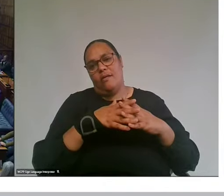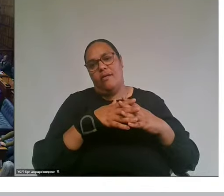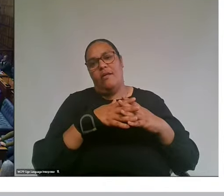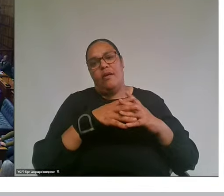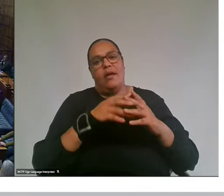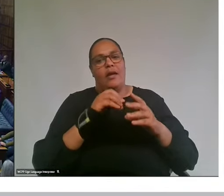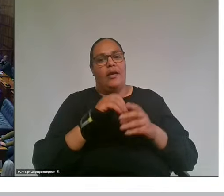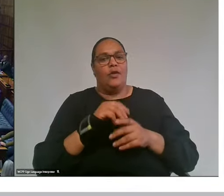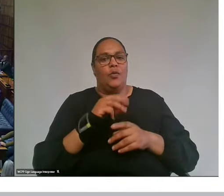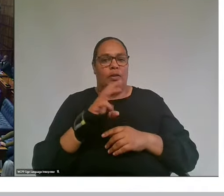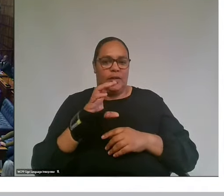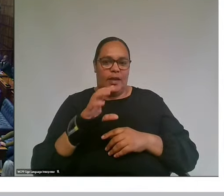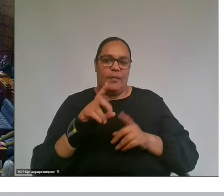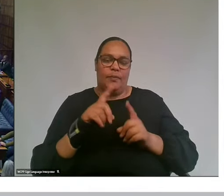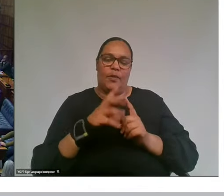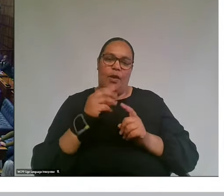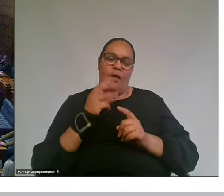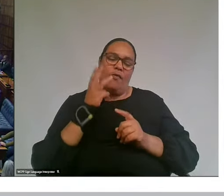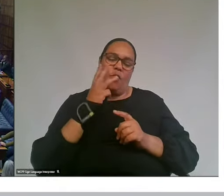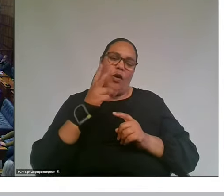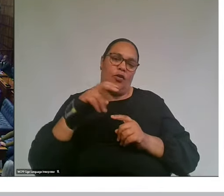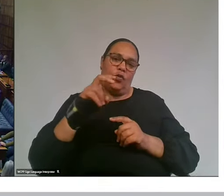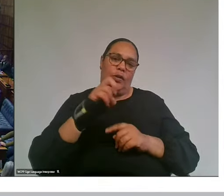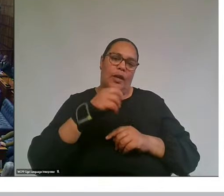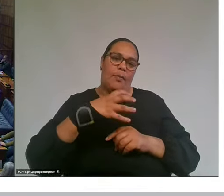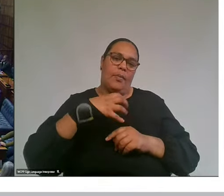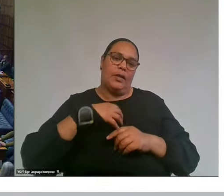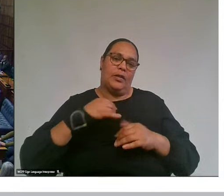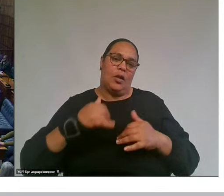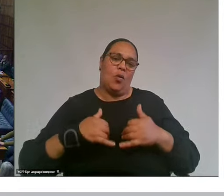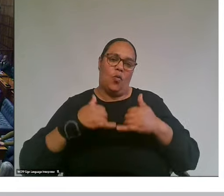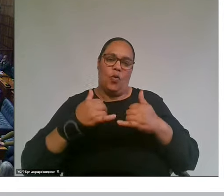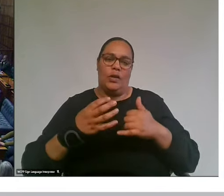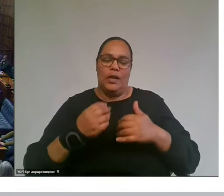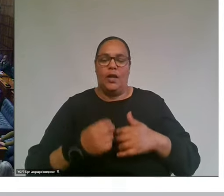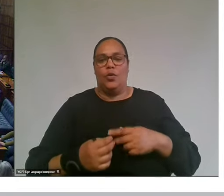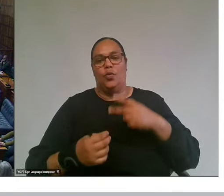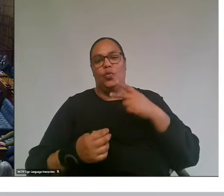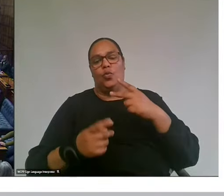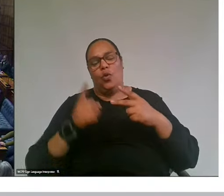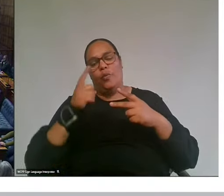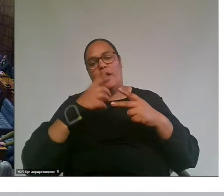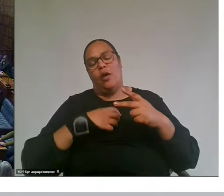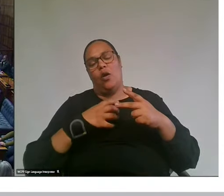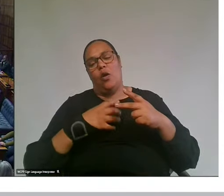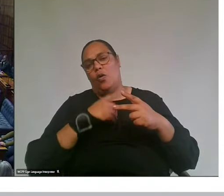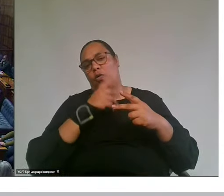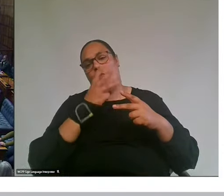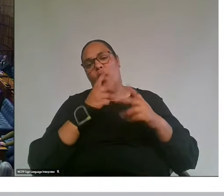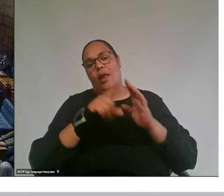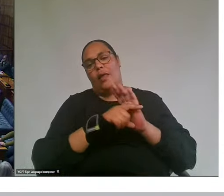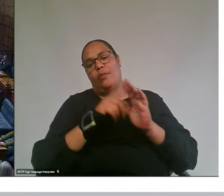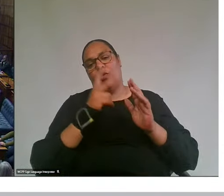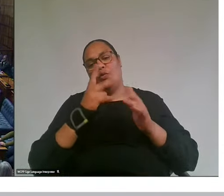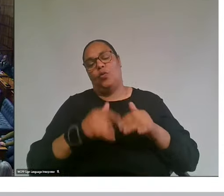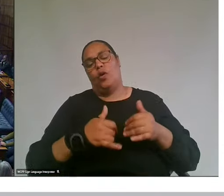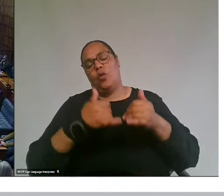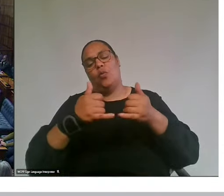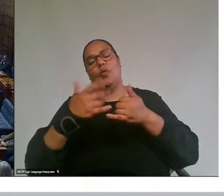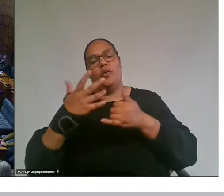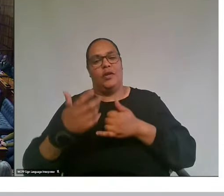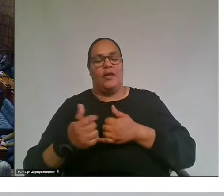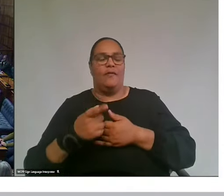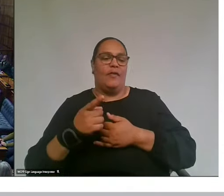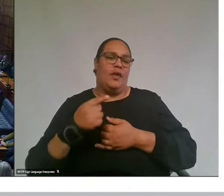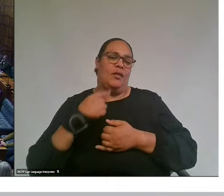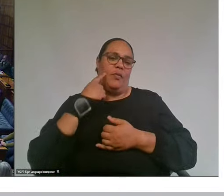Western Cape we also have the wine tourism Ambassador Awards and two of the black owned wine labels took two of the awards so I think that's